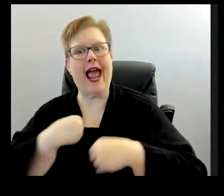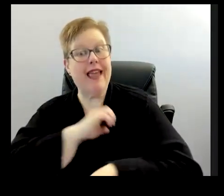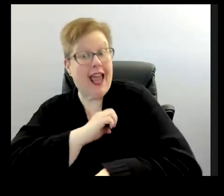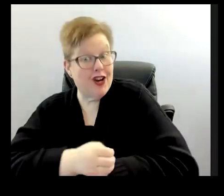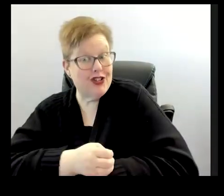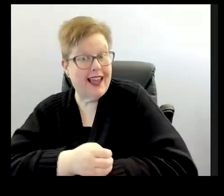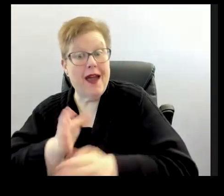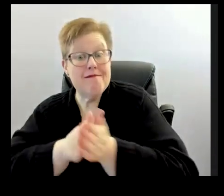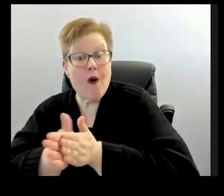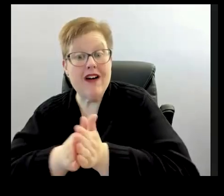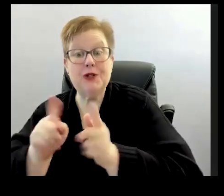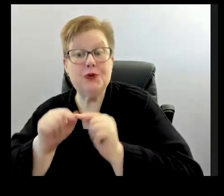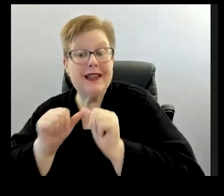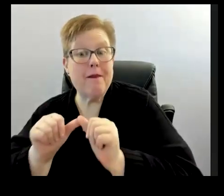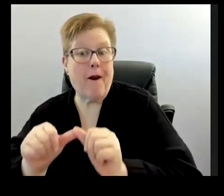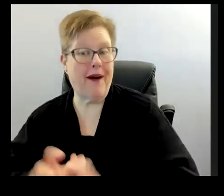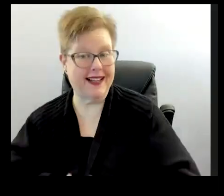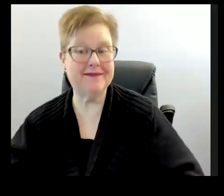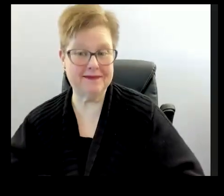energy and motivation to keep going.